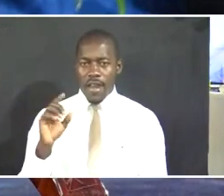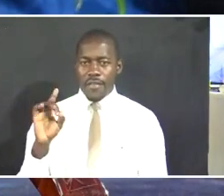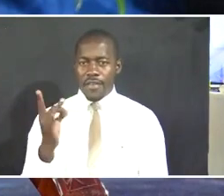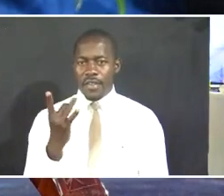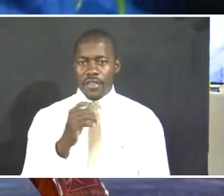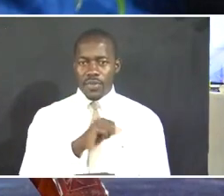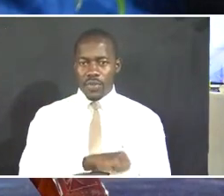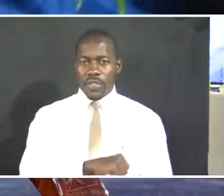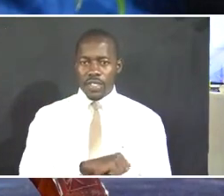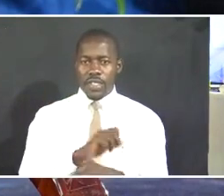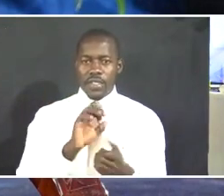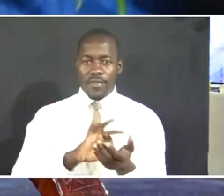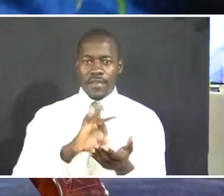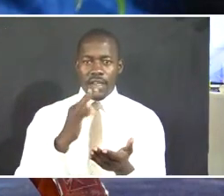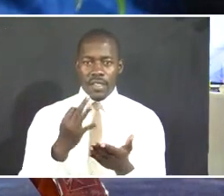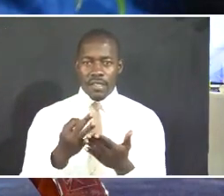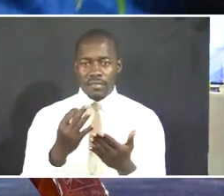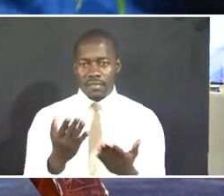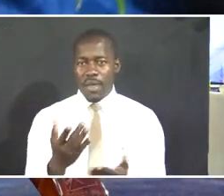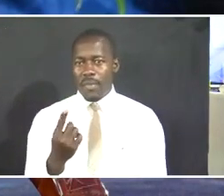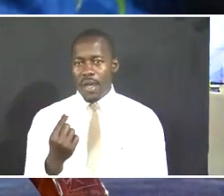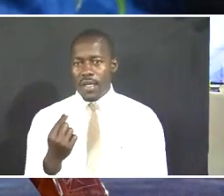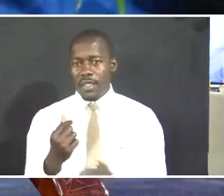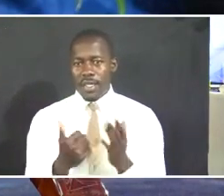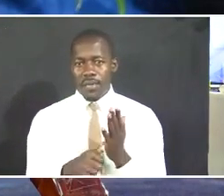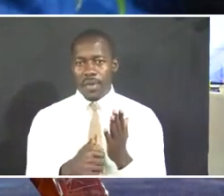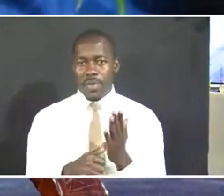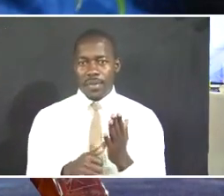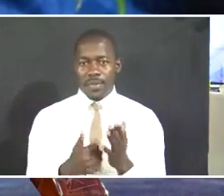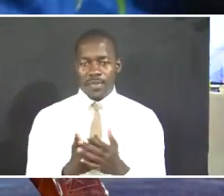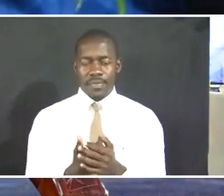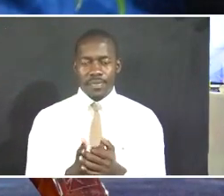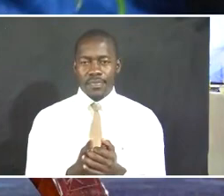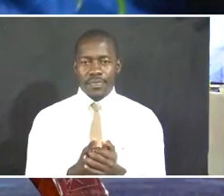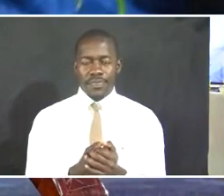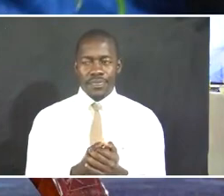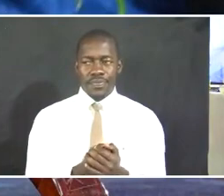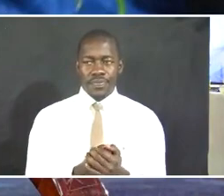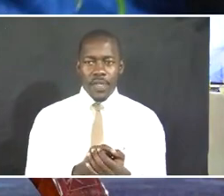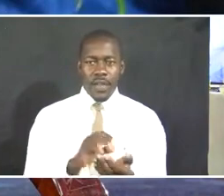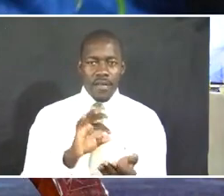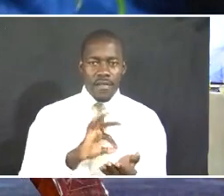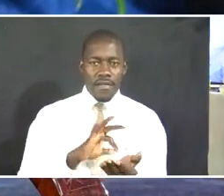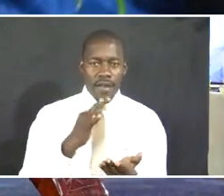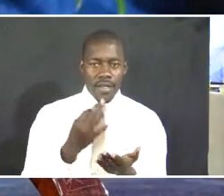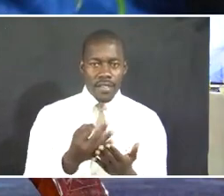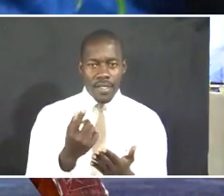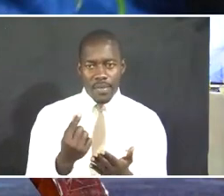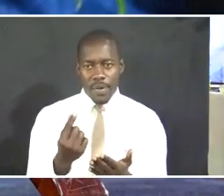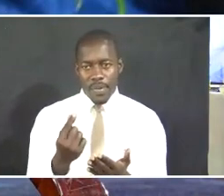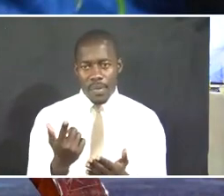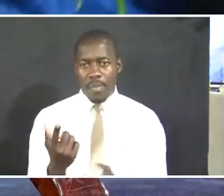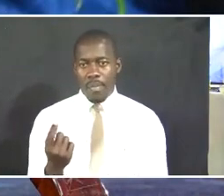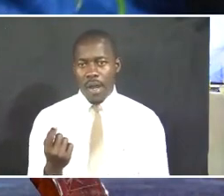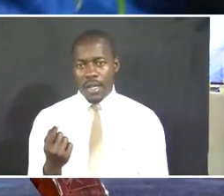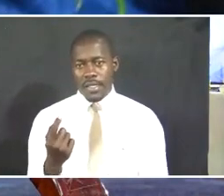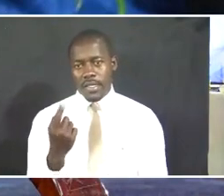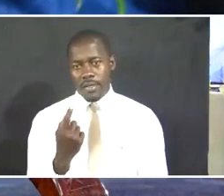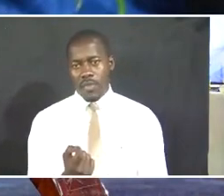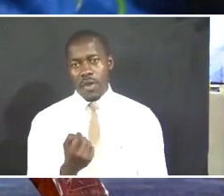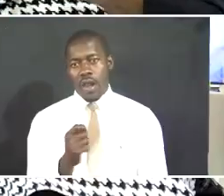actually really underfunded. I don't know whether that is true, but I know they are really underfunded. And you can see the